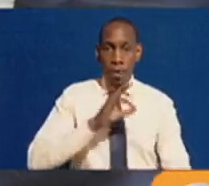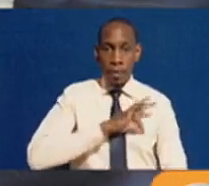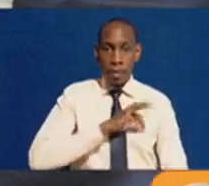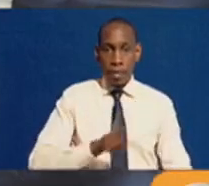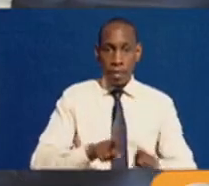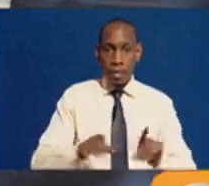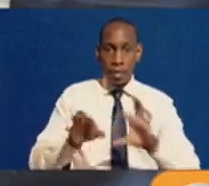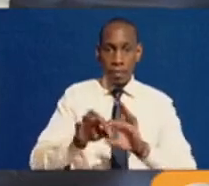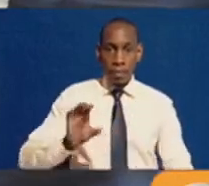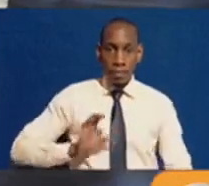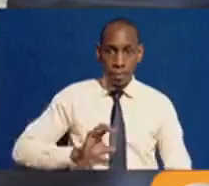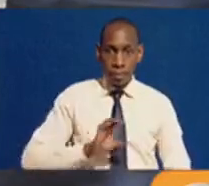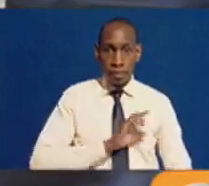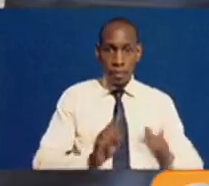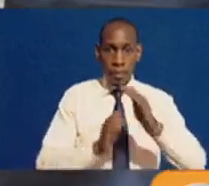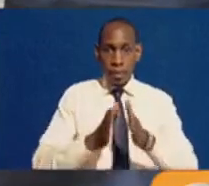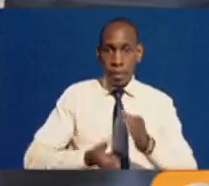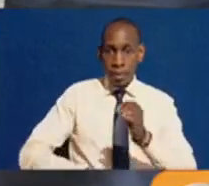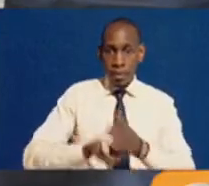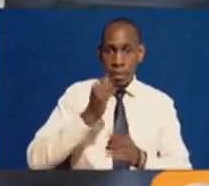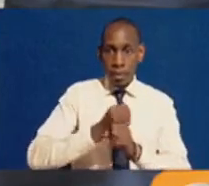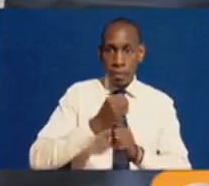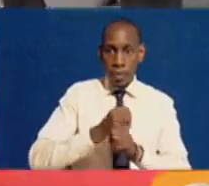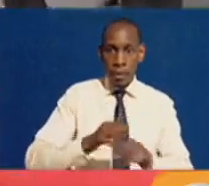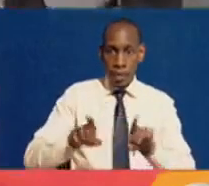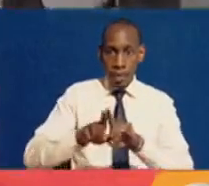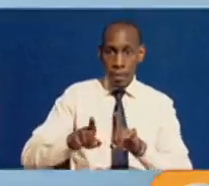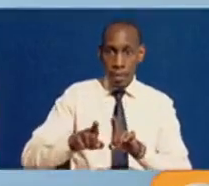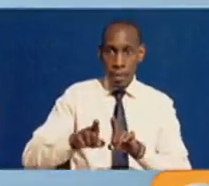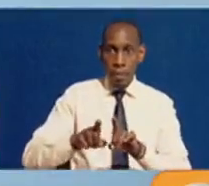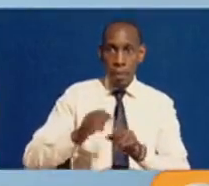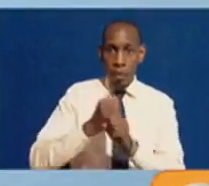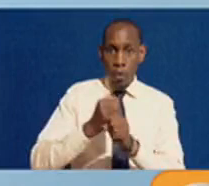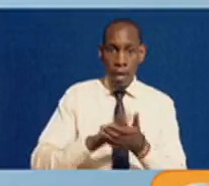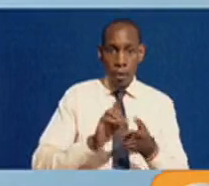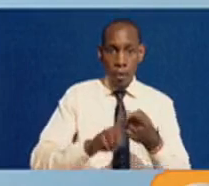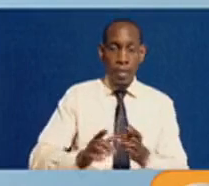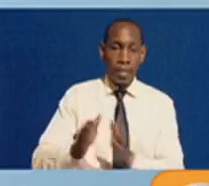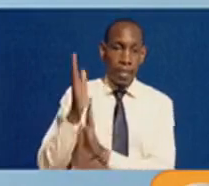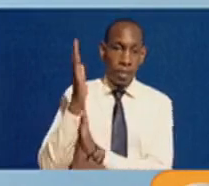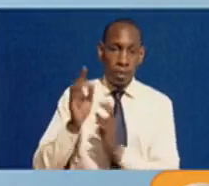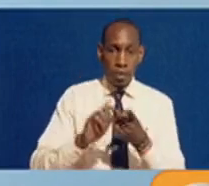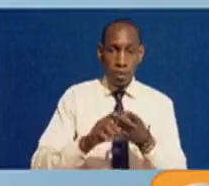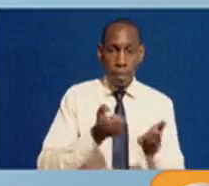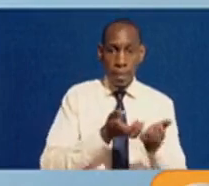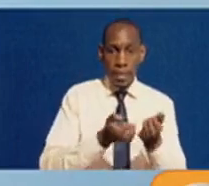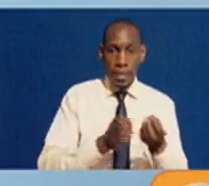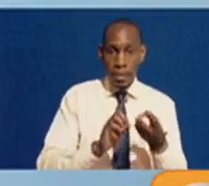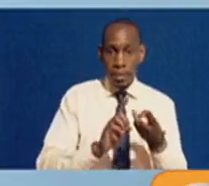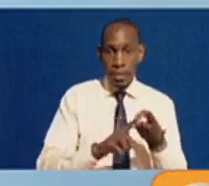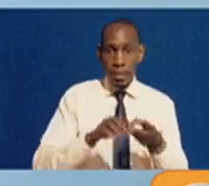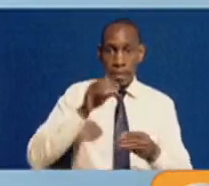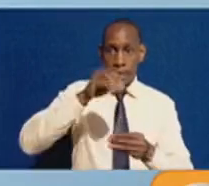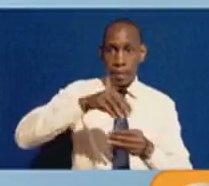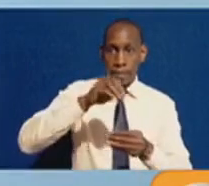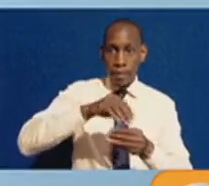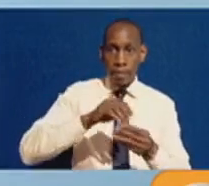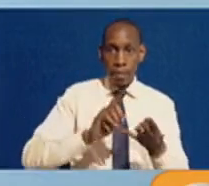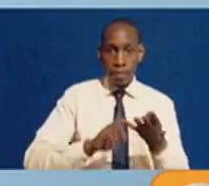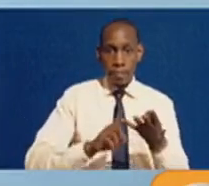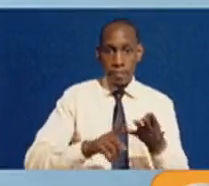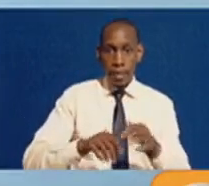joint committee of ministers set up to work on the said areas. From security to trade to investment